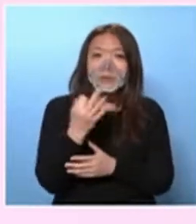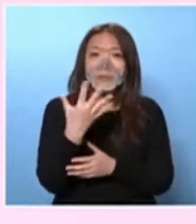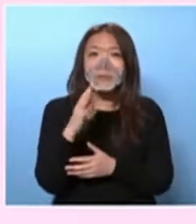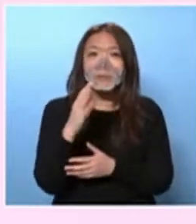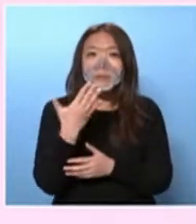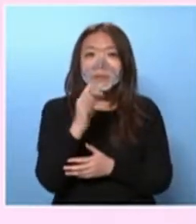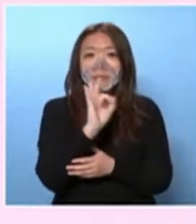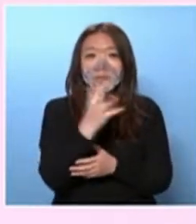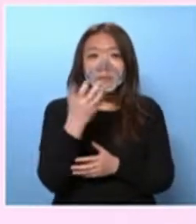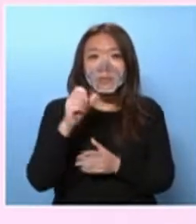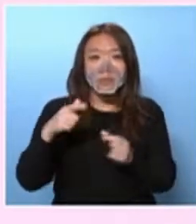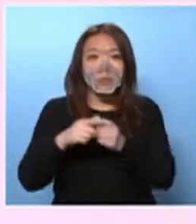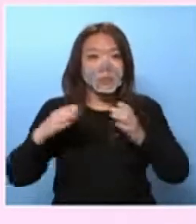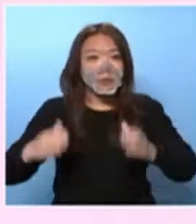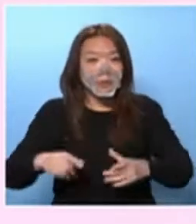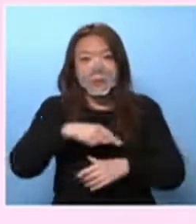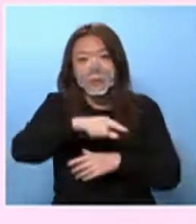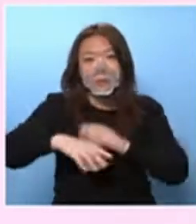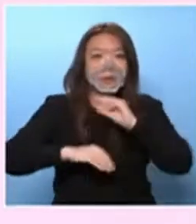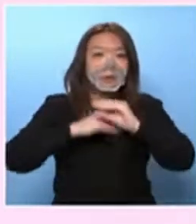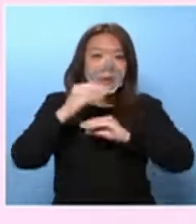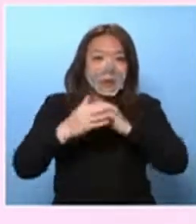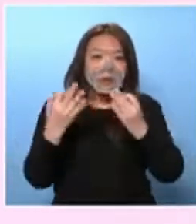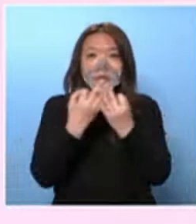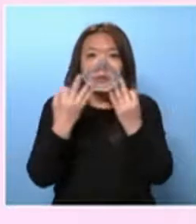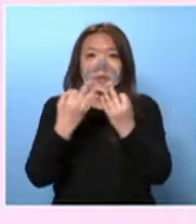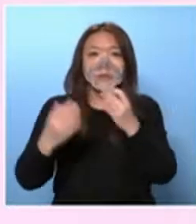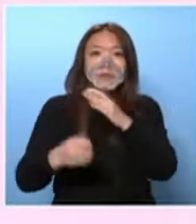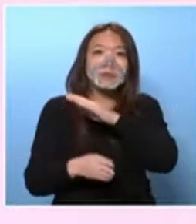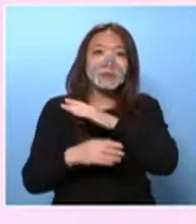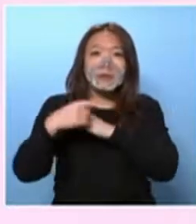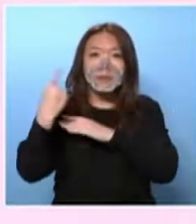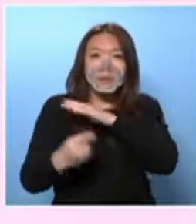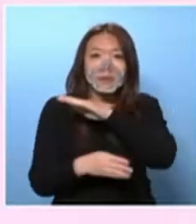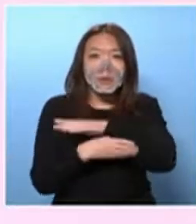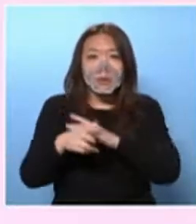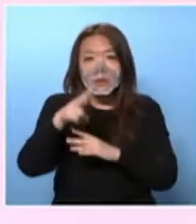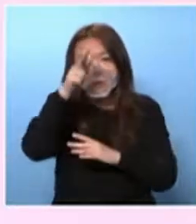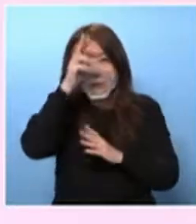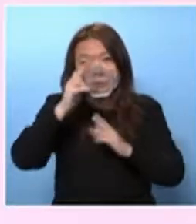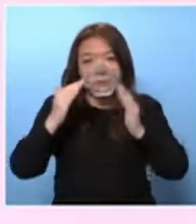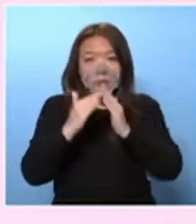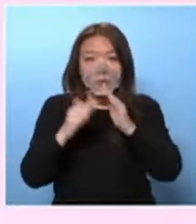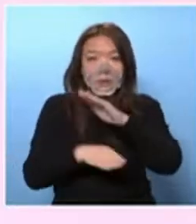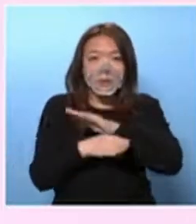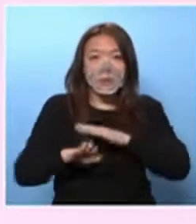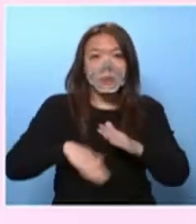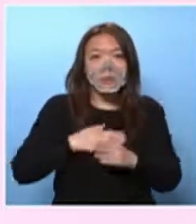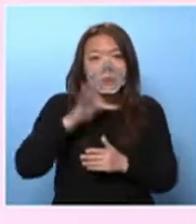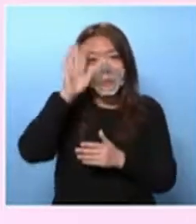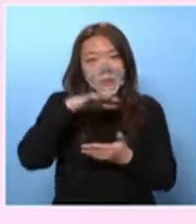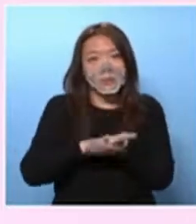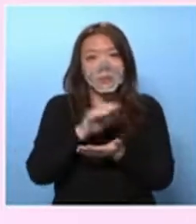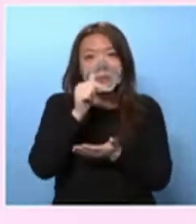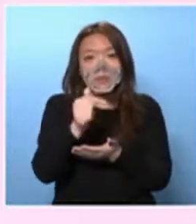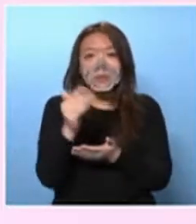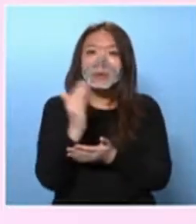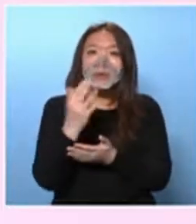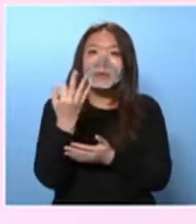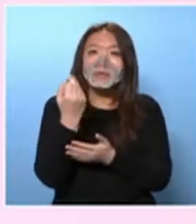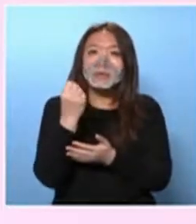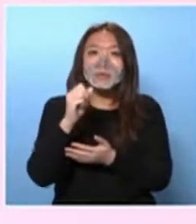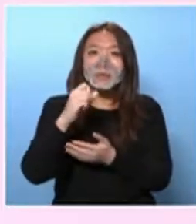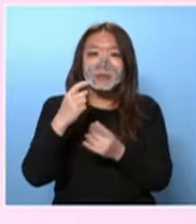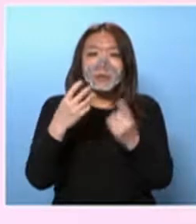The government has identified some 350 hectares of land for the provision of about 330,000 public housing units to meet the demand